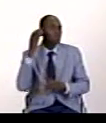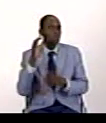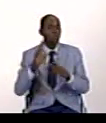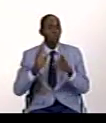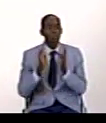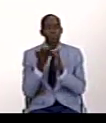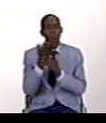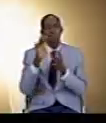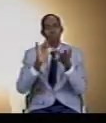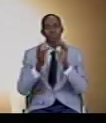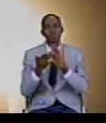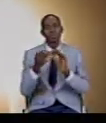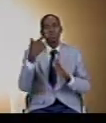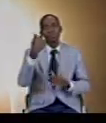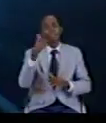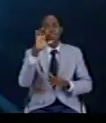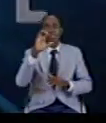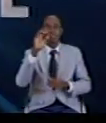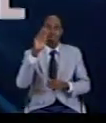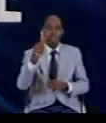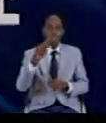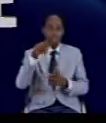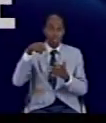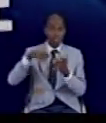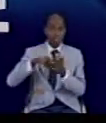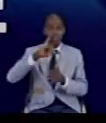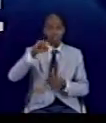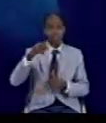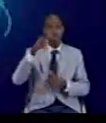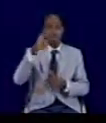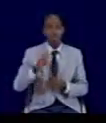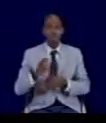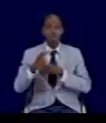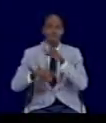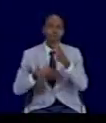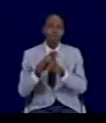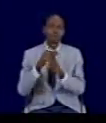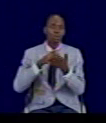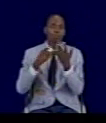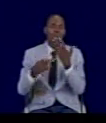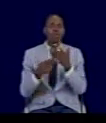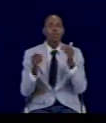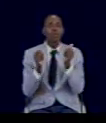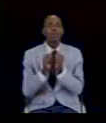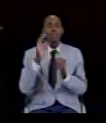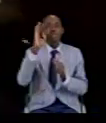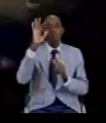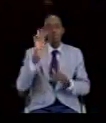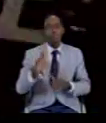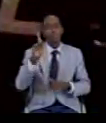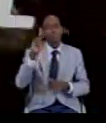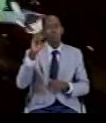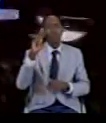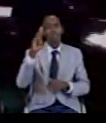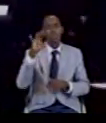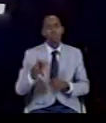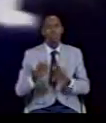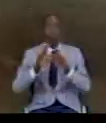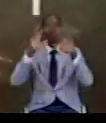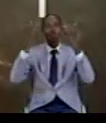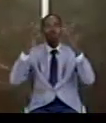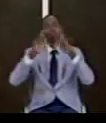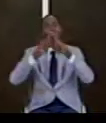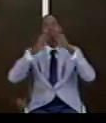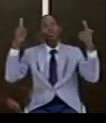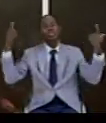GCK 2.0. This June, Global Crusade with Pastor Dr. W.F. Kumi. River Bridge, Supernatural Deliverance from